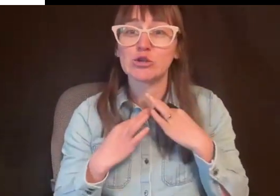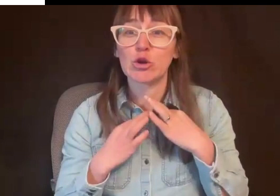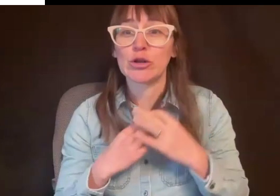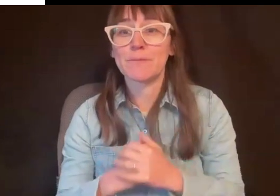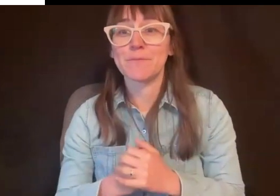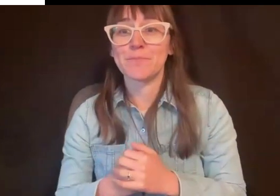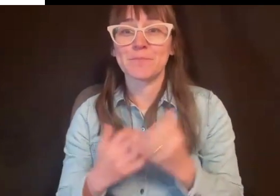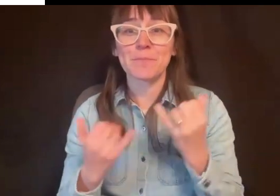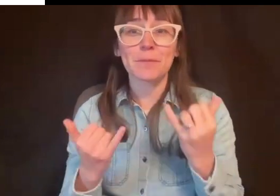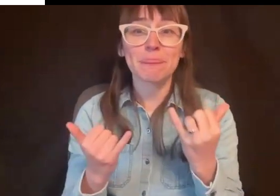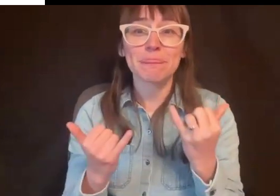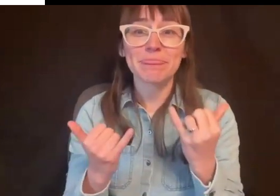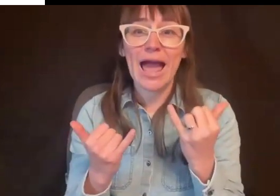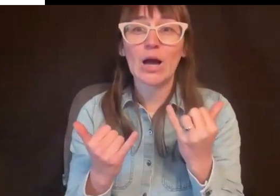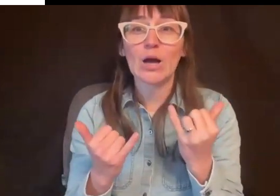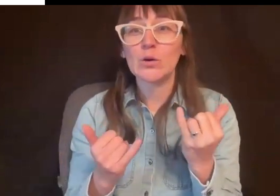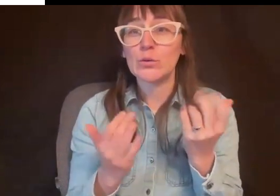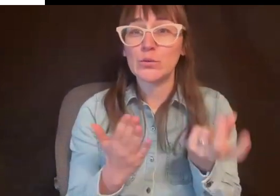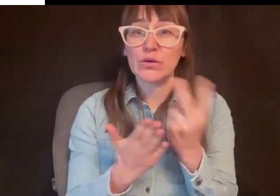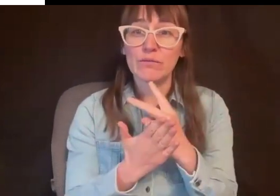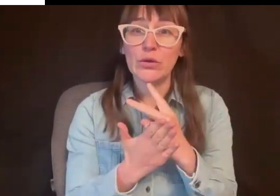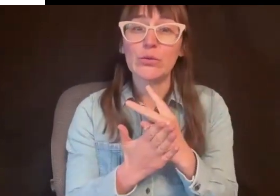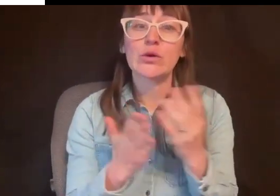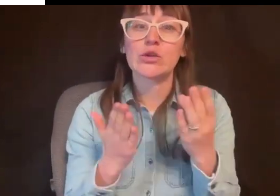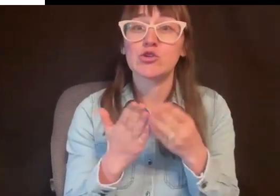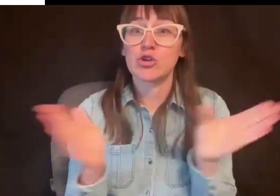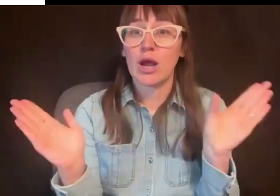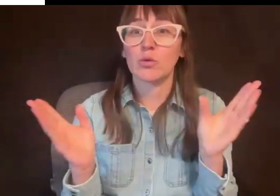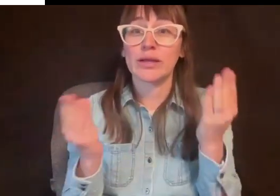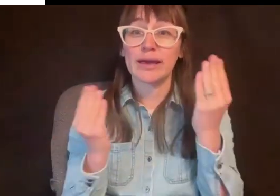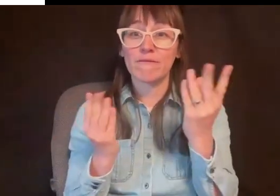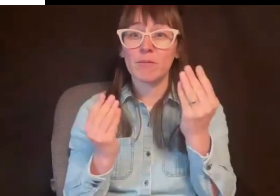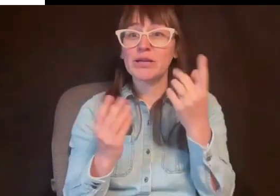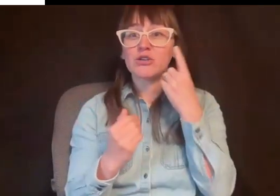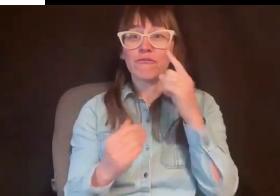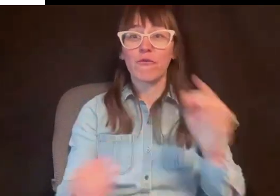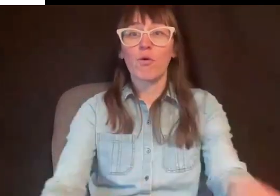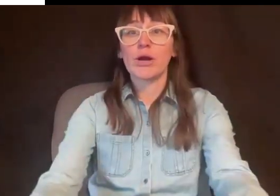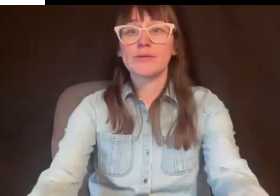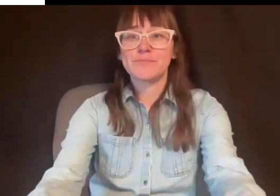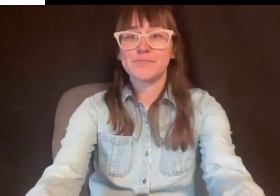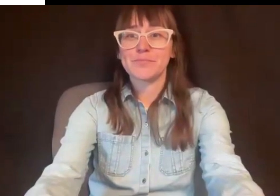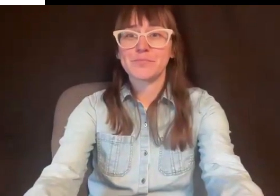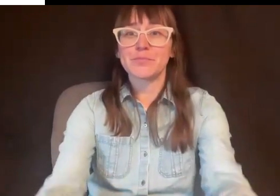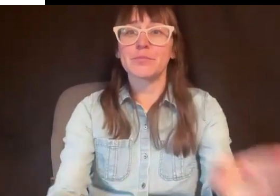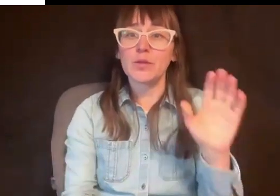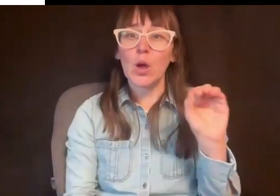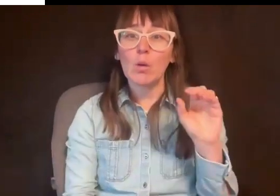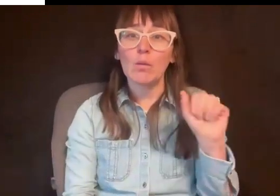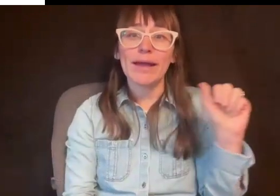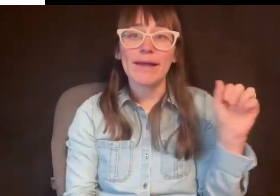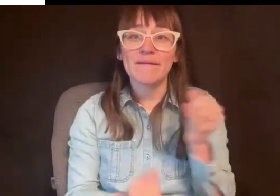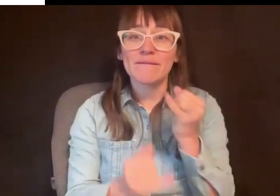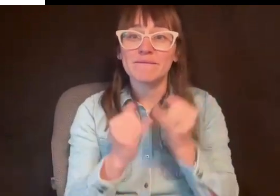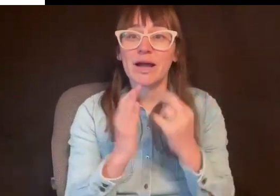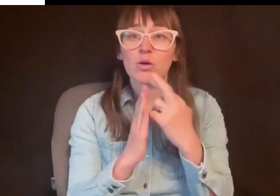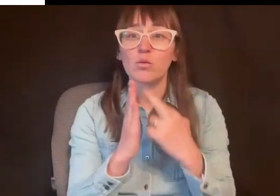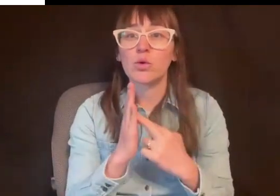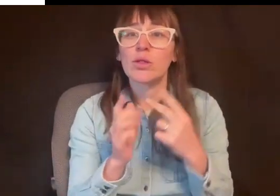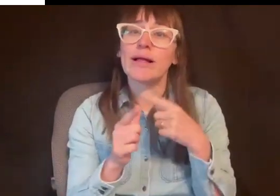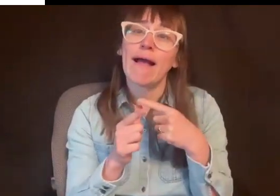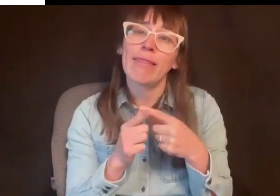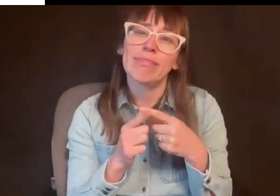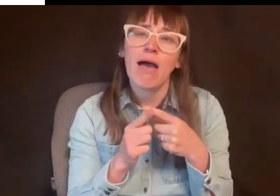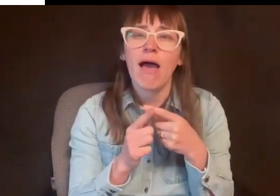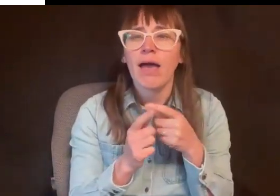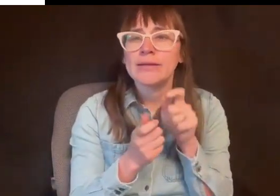to now review general information on the OAA final rule. Then I'm going to go into a little bit of detail on some